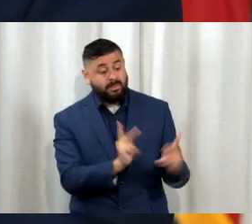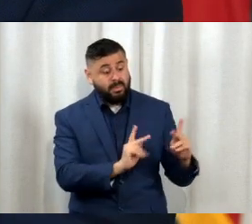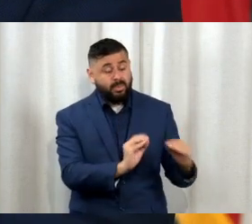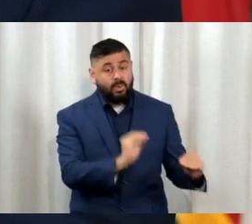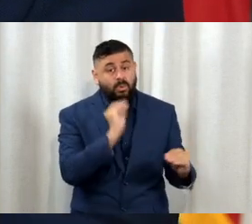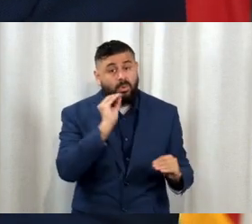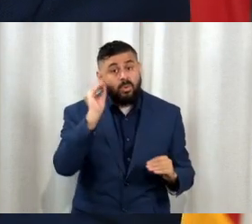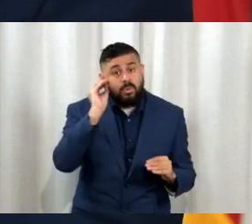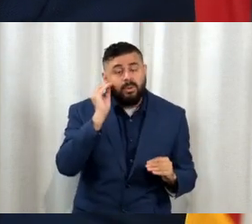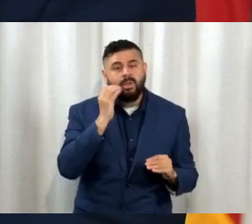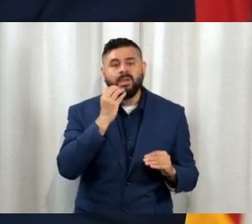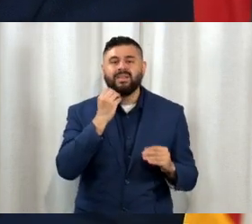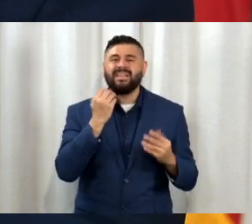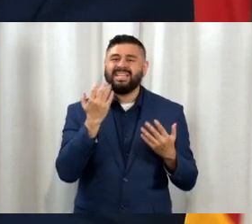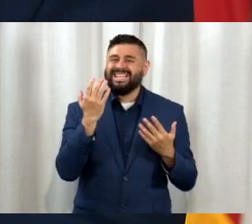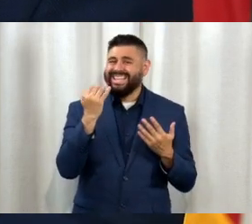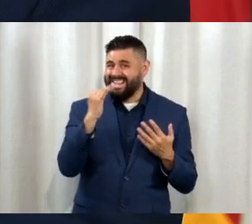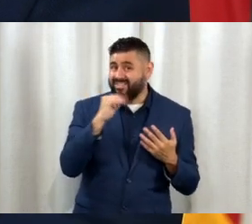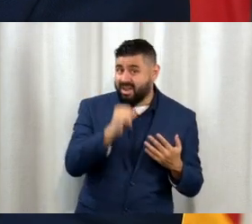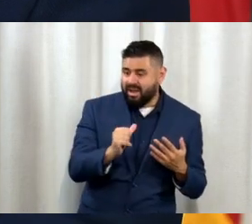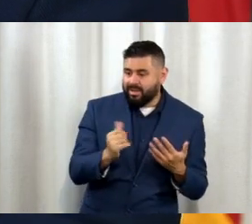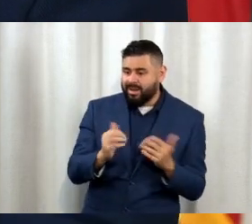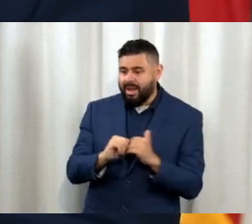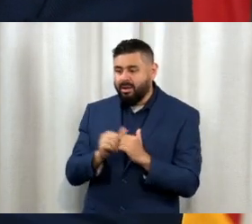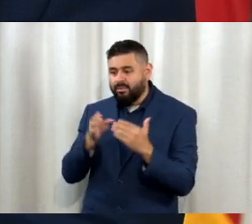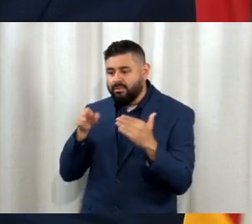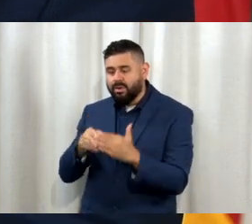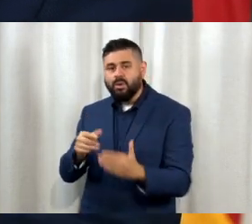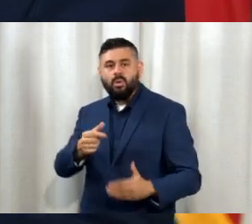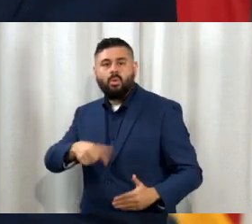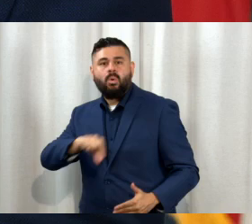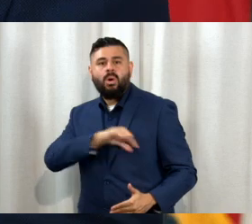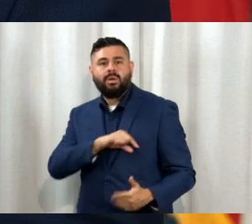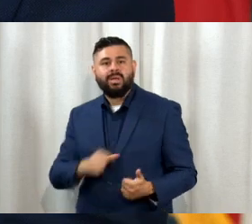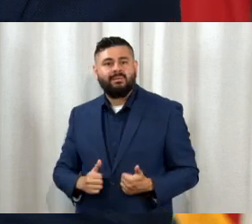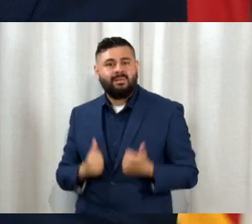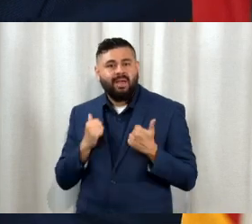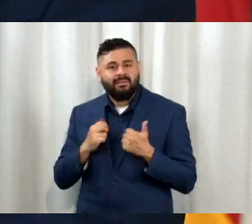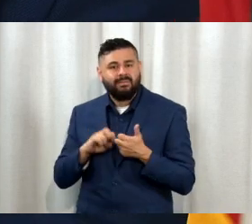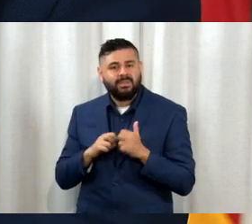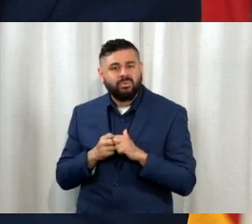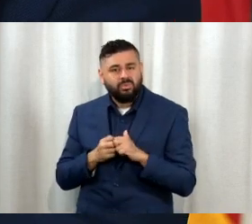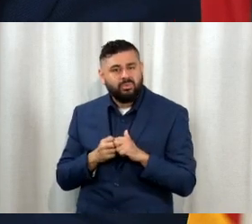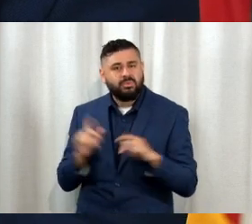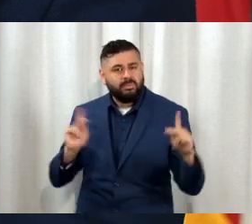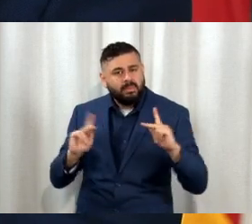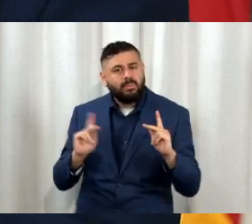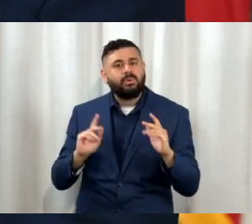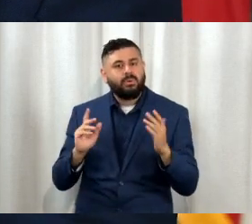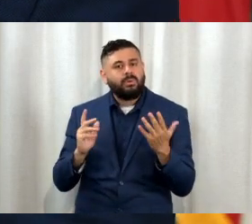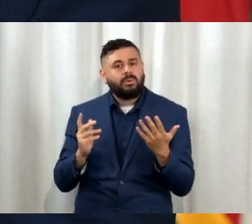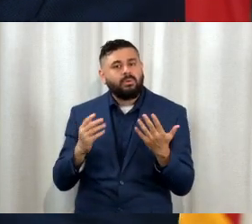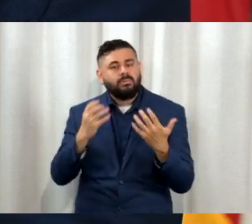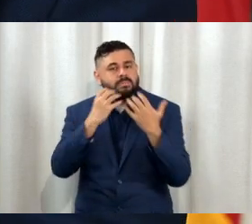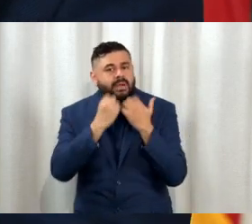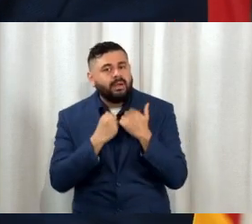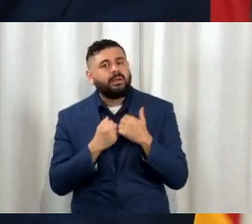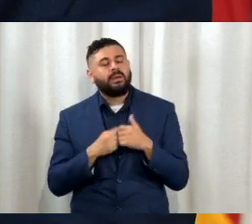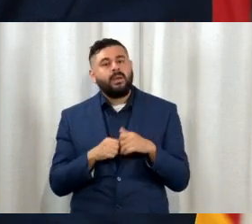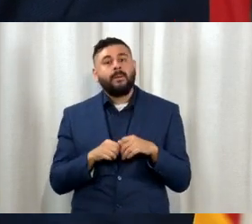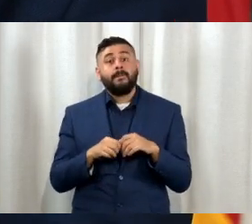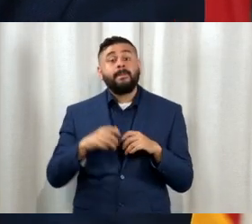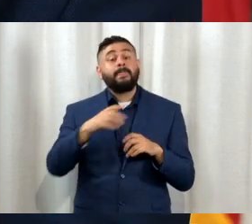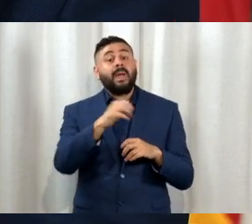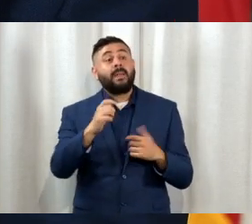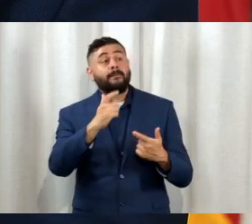we don't, it's hard to focus on the quality of life issues that people really care about, and to focus on the big challenges